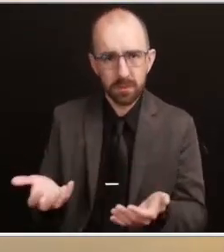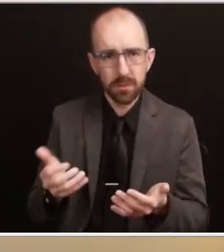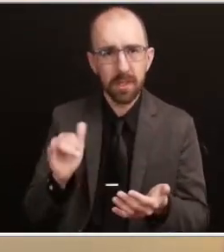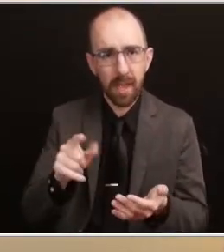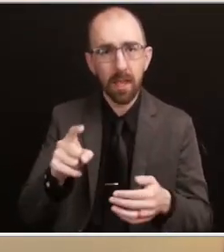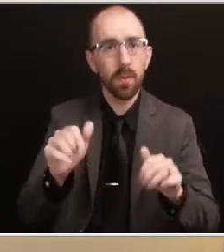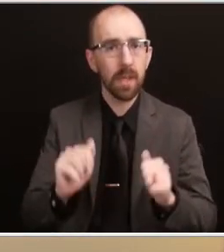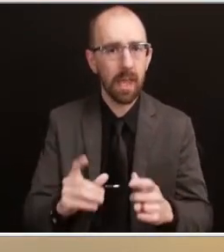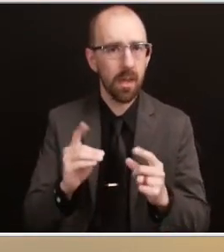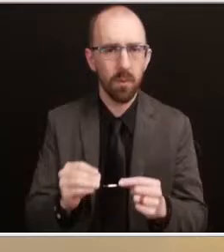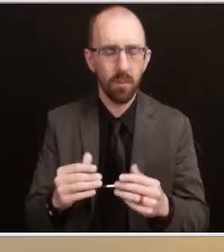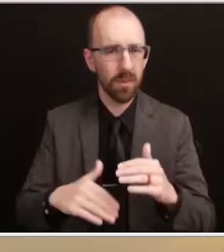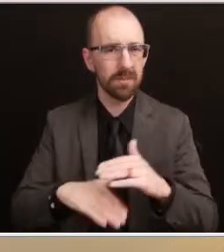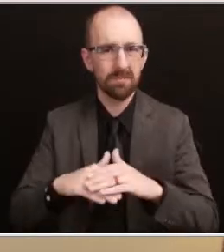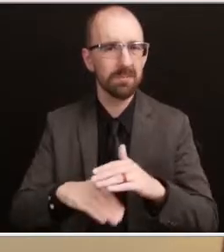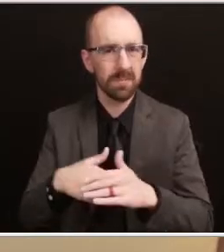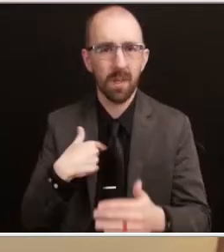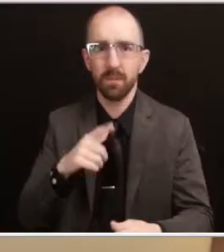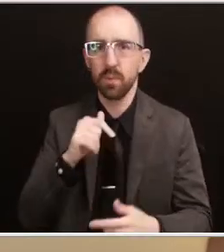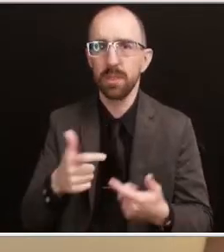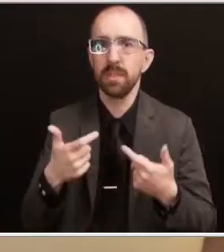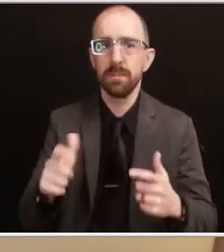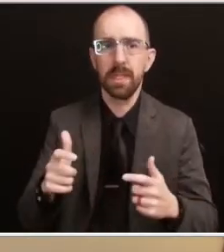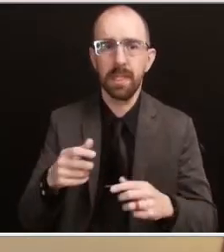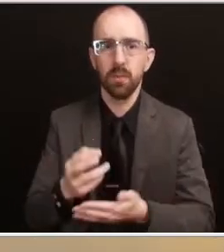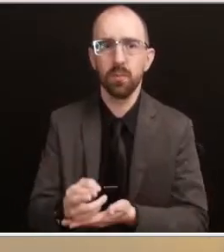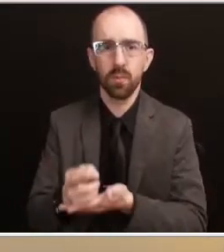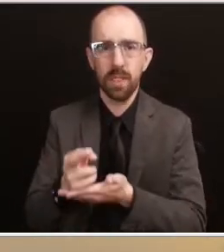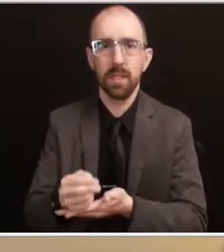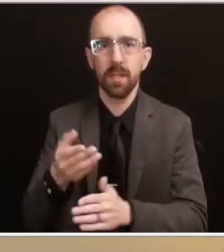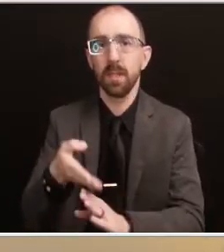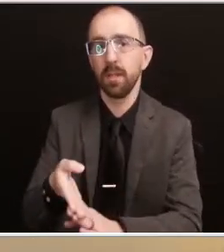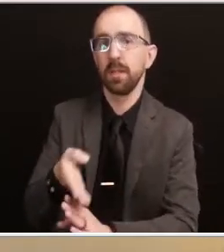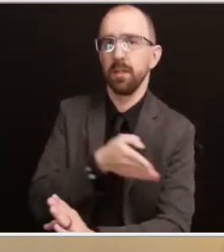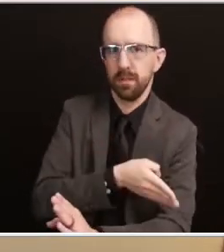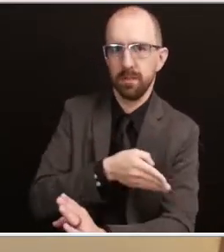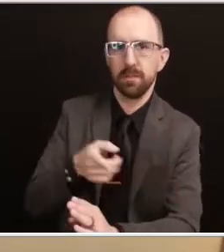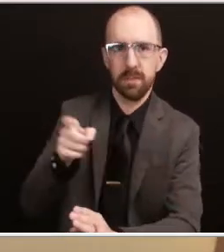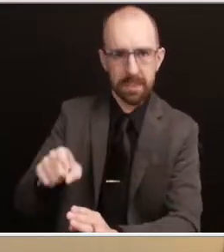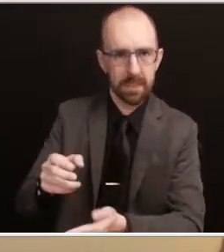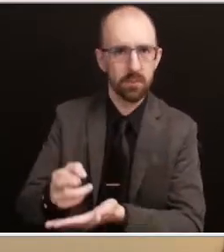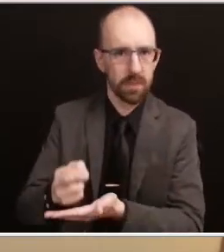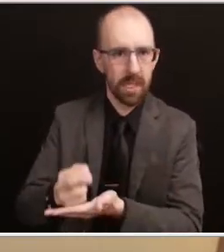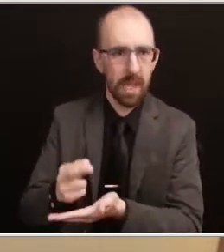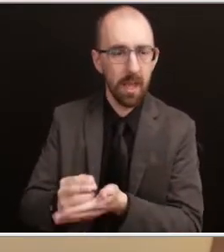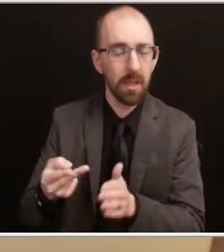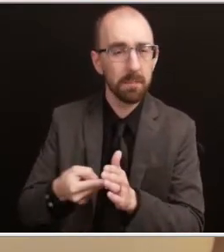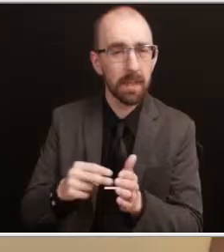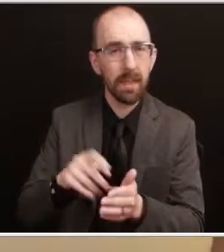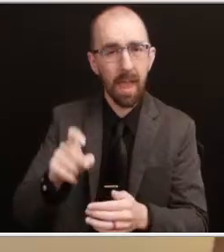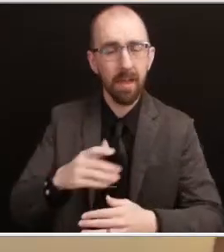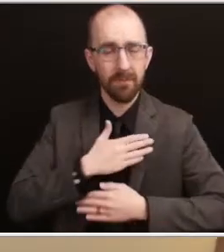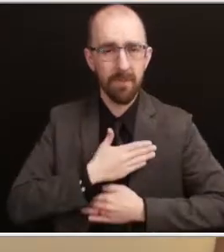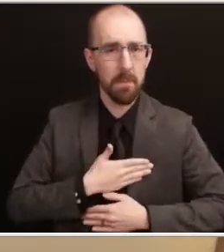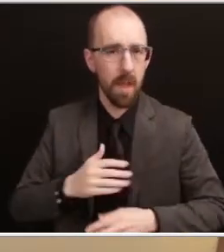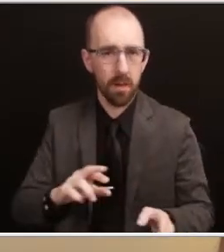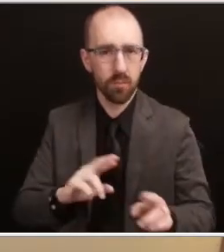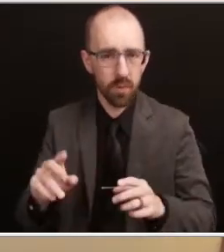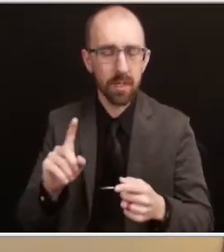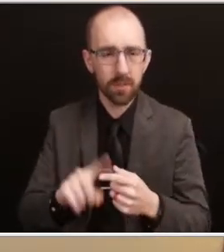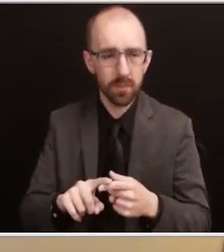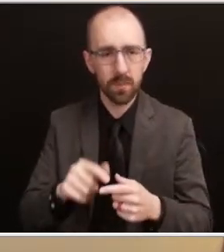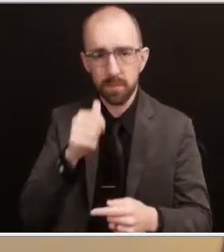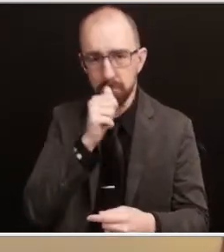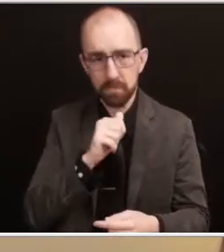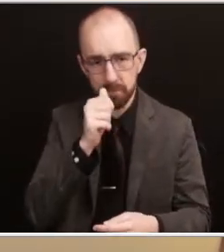you can do. So I'm really big on prehabbing these kids, meaning they have to get their bodies ready to withstand